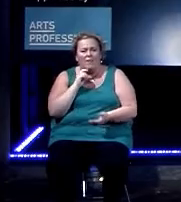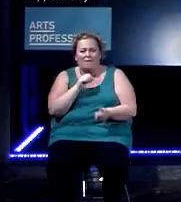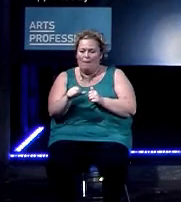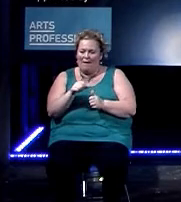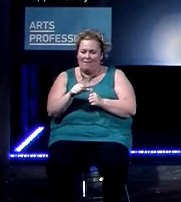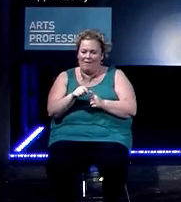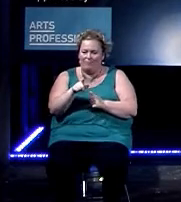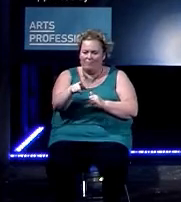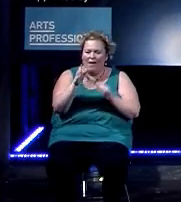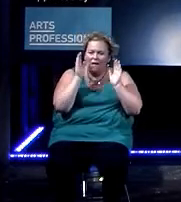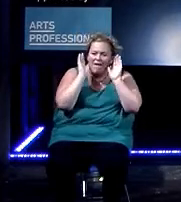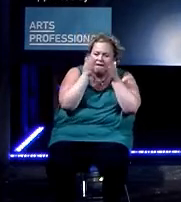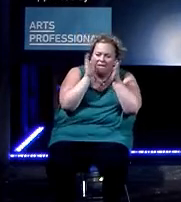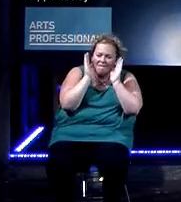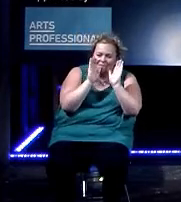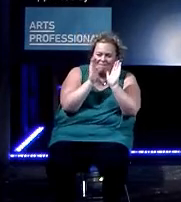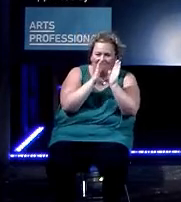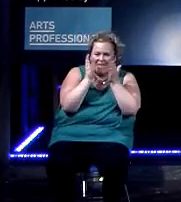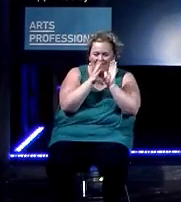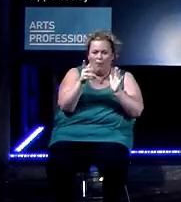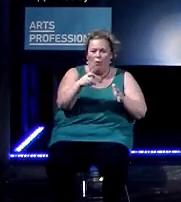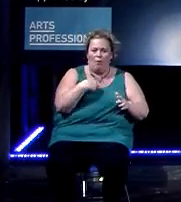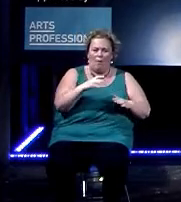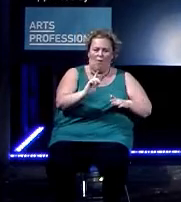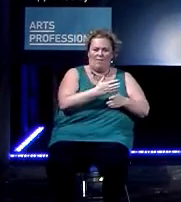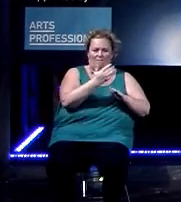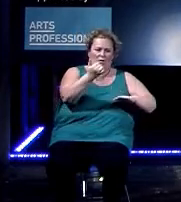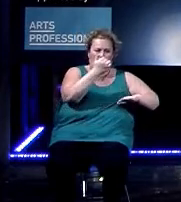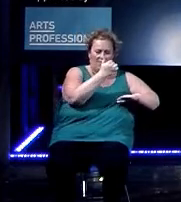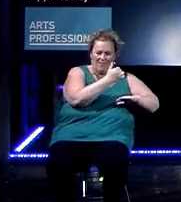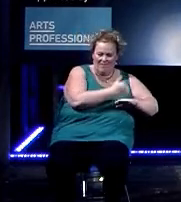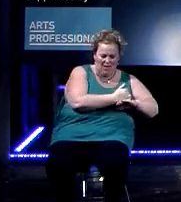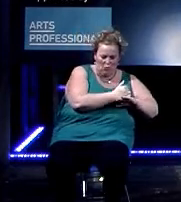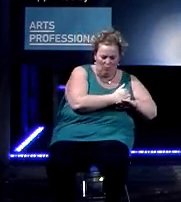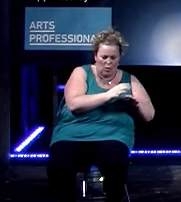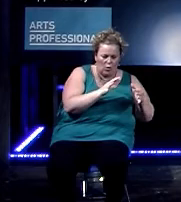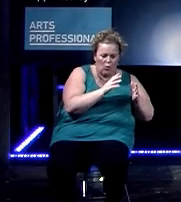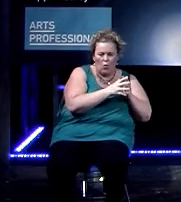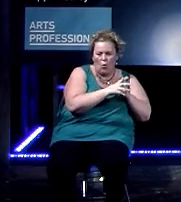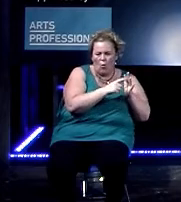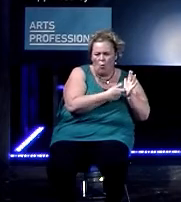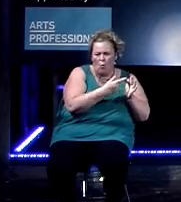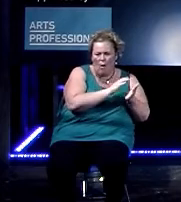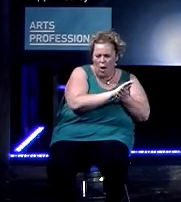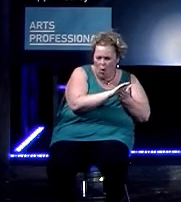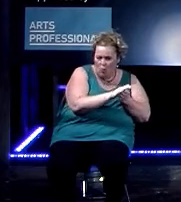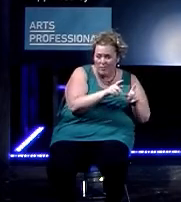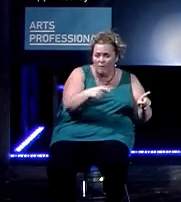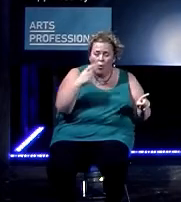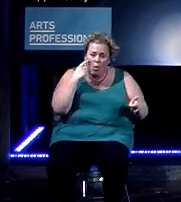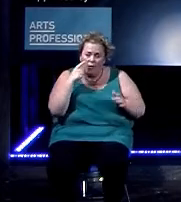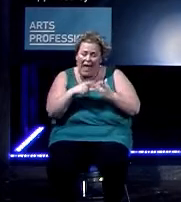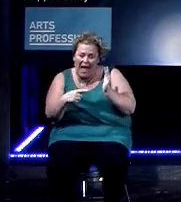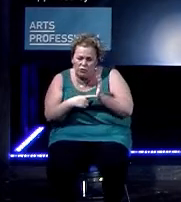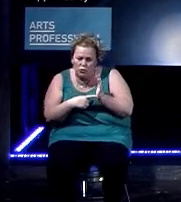So Facebook was based on a file sharing service called Wirehog that Mark Zuckerberg was working on. If you look at the architecture of iTunes or Spotify,